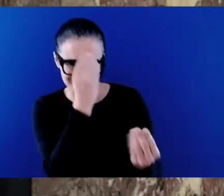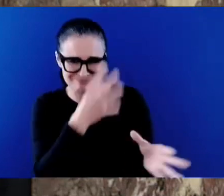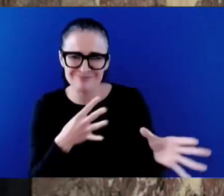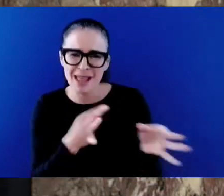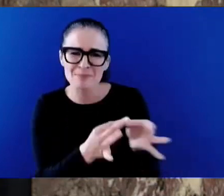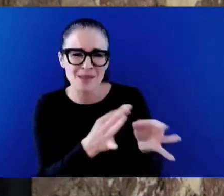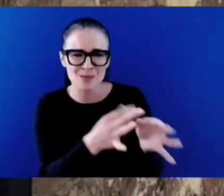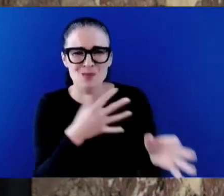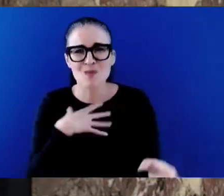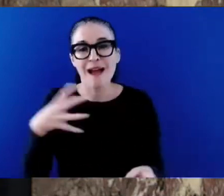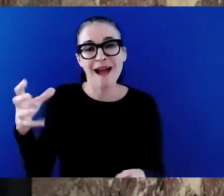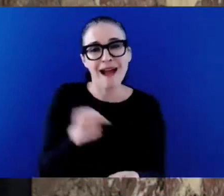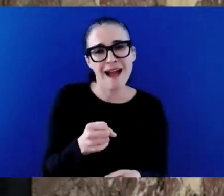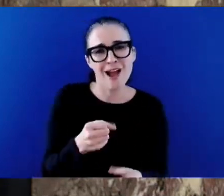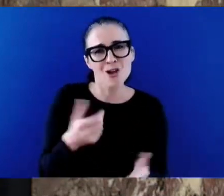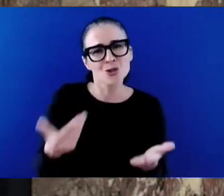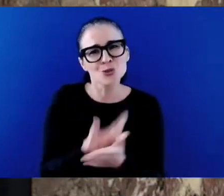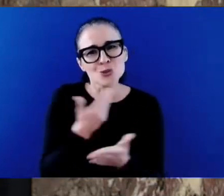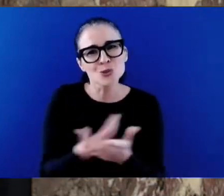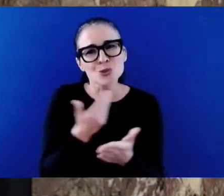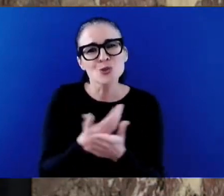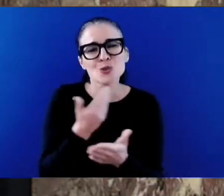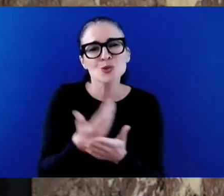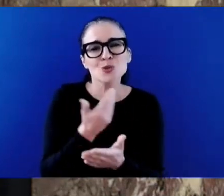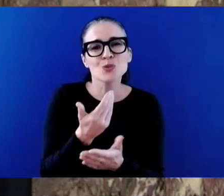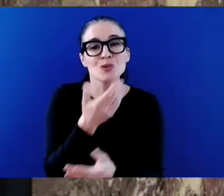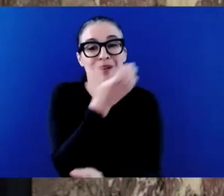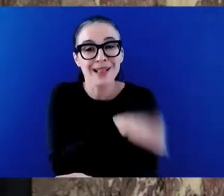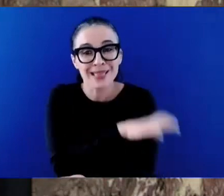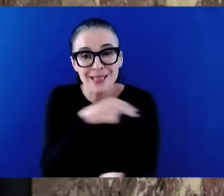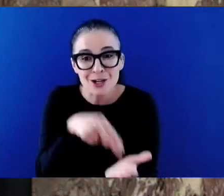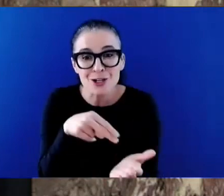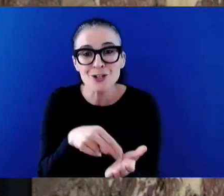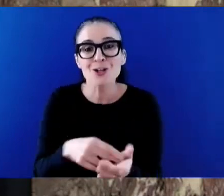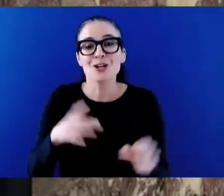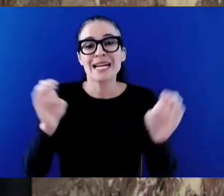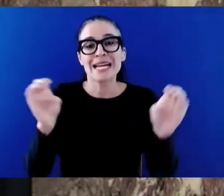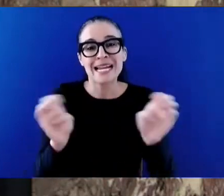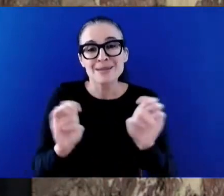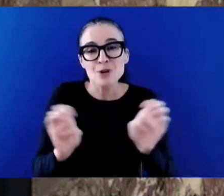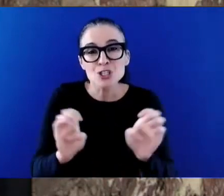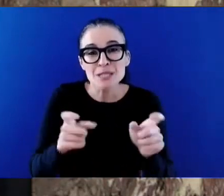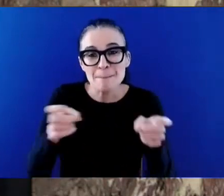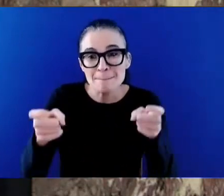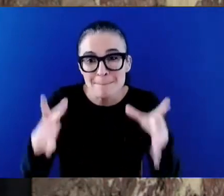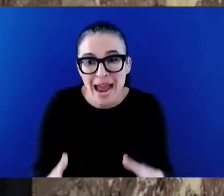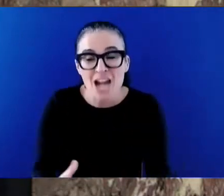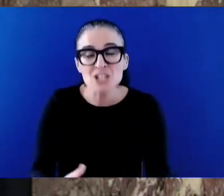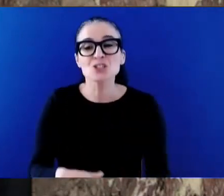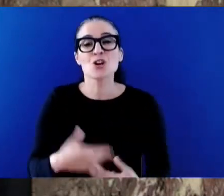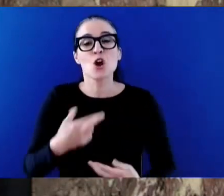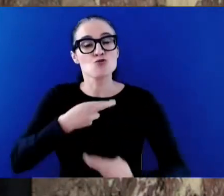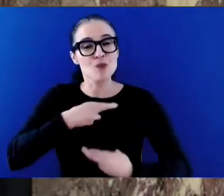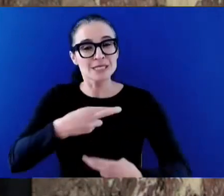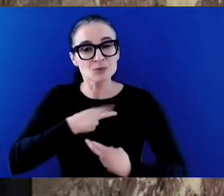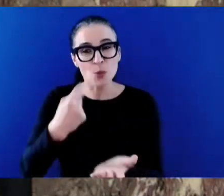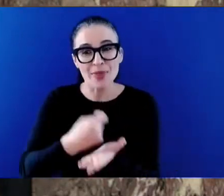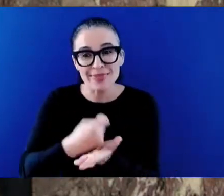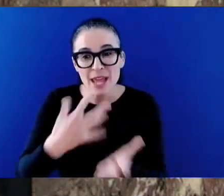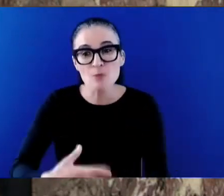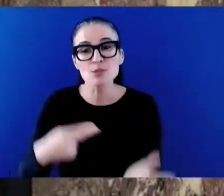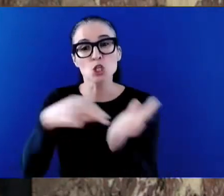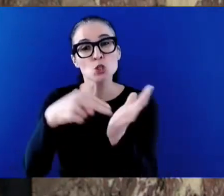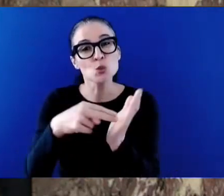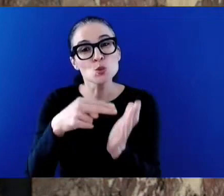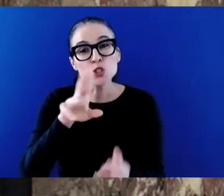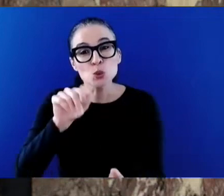educator, clinical nurse leaders, respiratory therapists, nursing unit assistants, and unit aides. We have one of the most significant